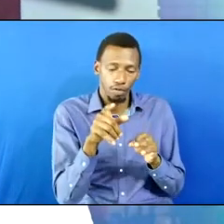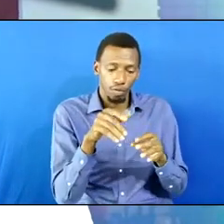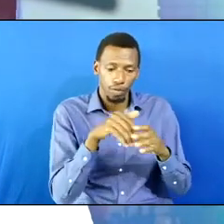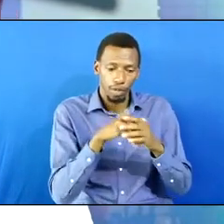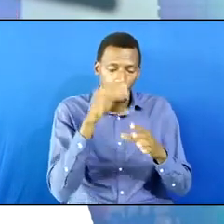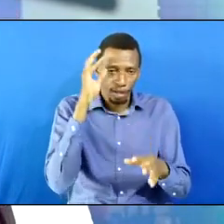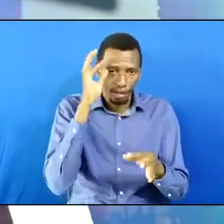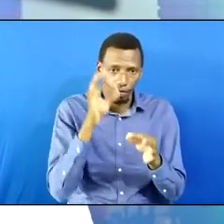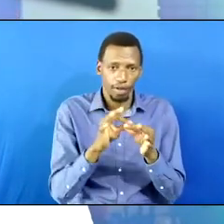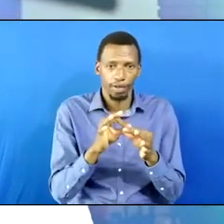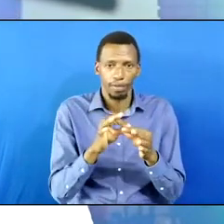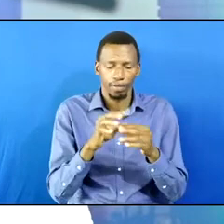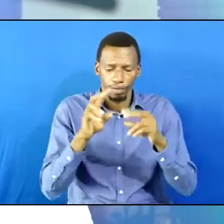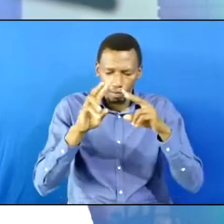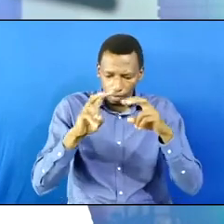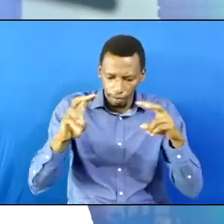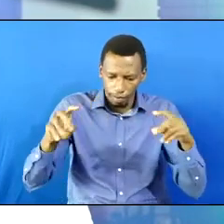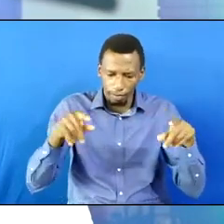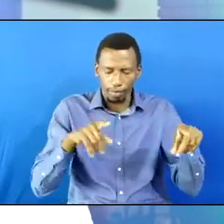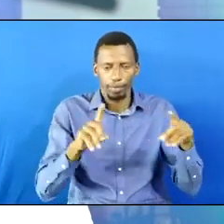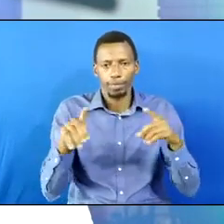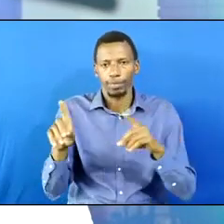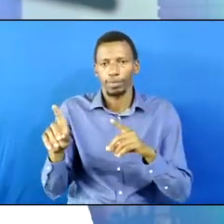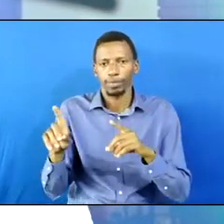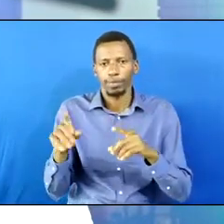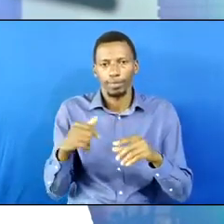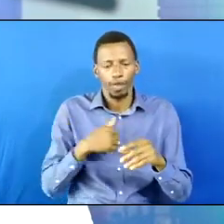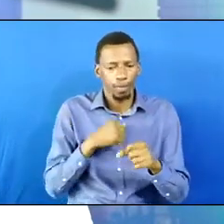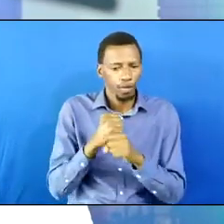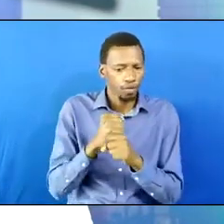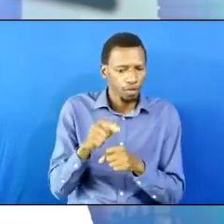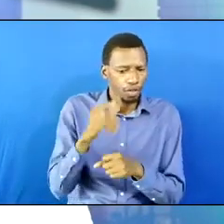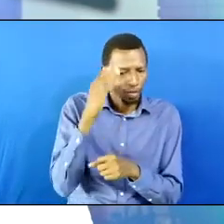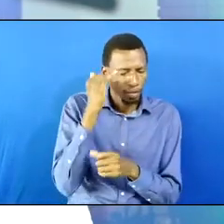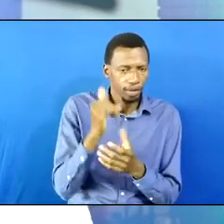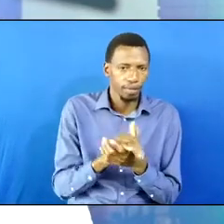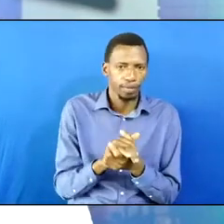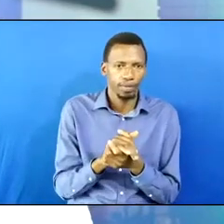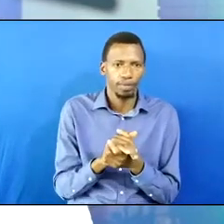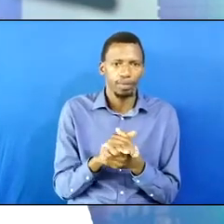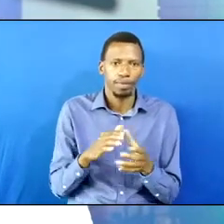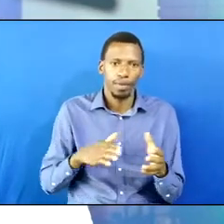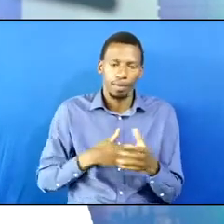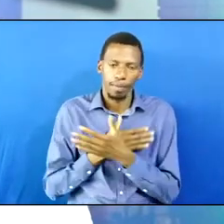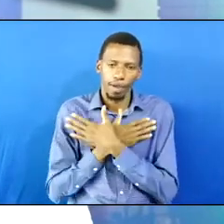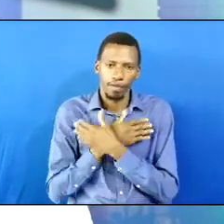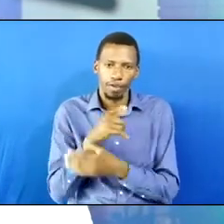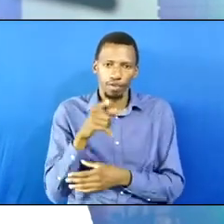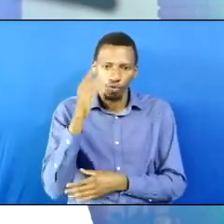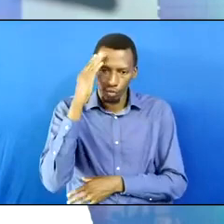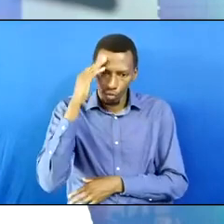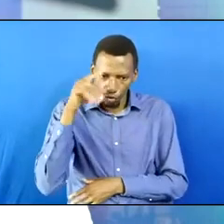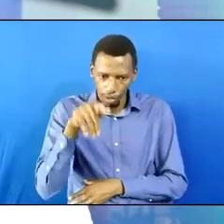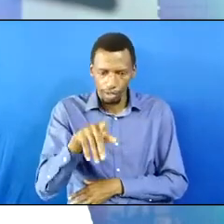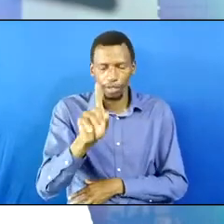faith. Examine yourself. Why am I bringing this one? Because, my friend, you know yourself.